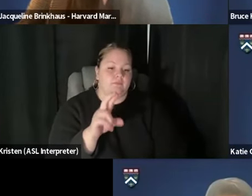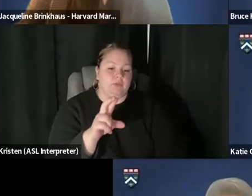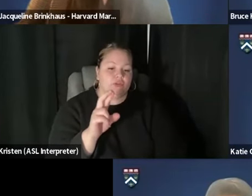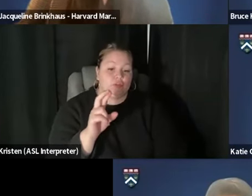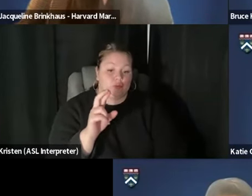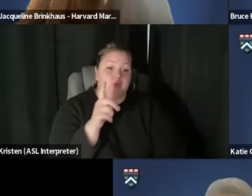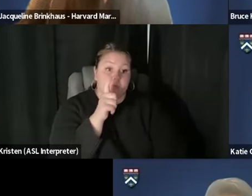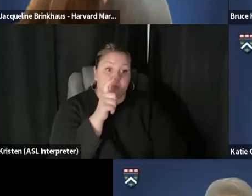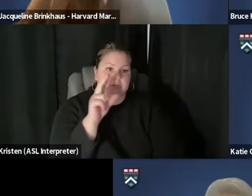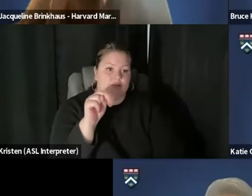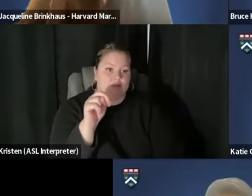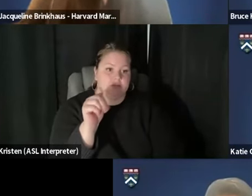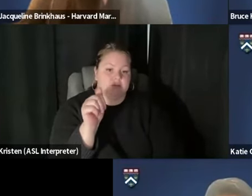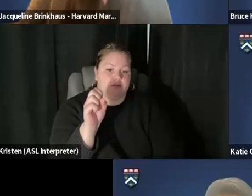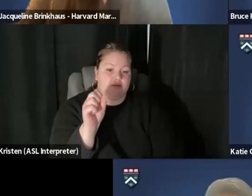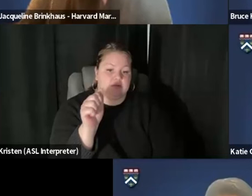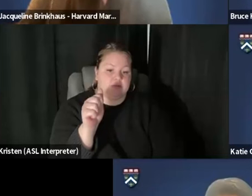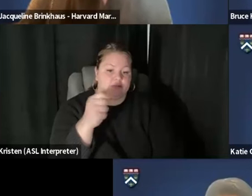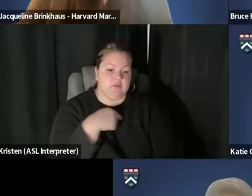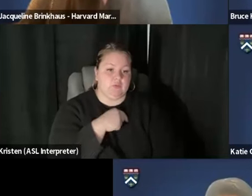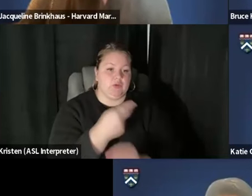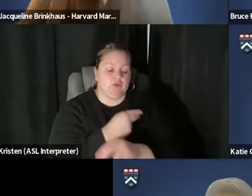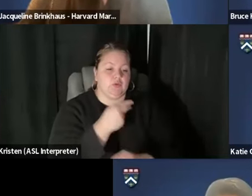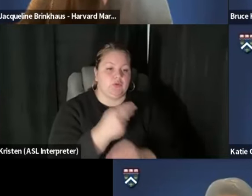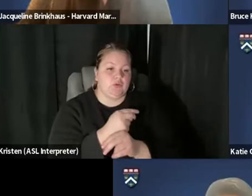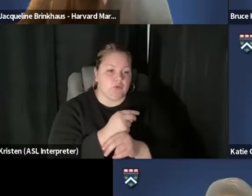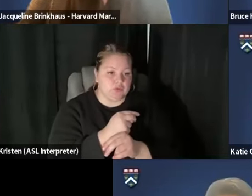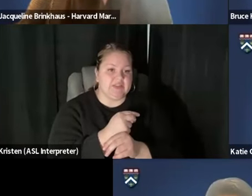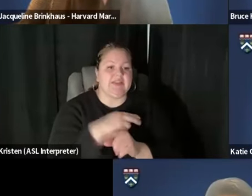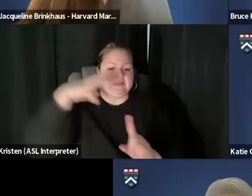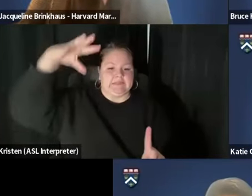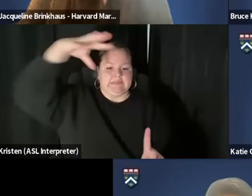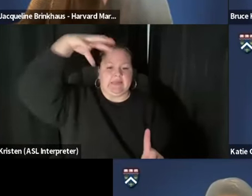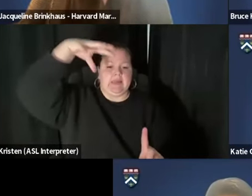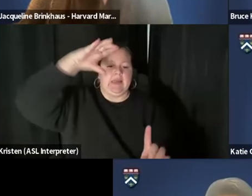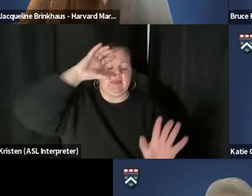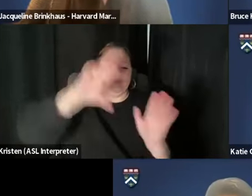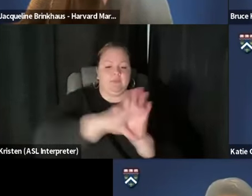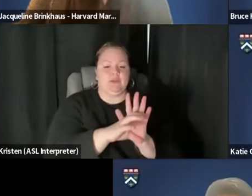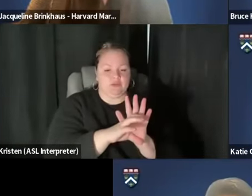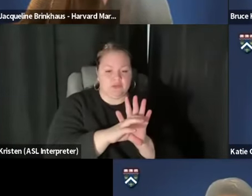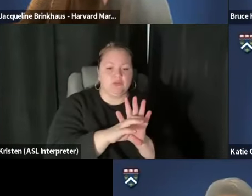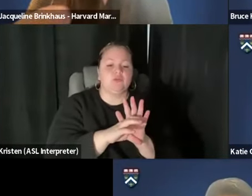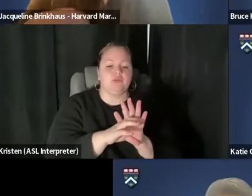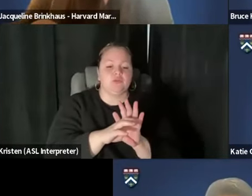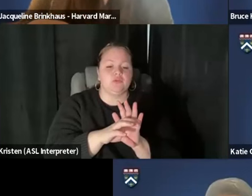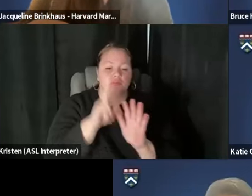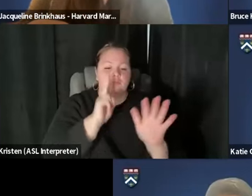NASA, and we are using satellite images to predict phytoplankton levels. Phytoplanktons are